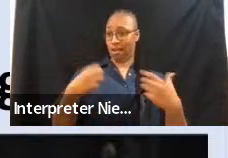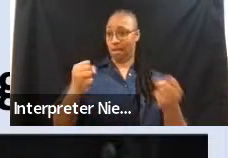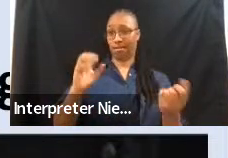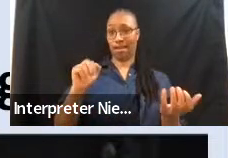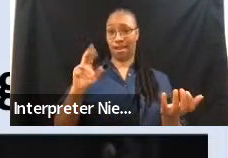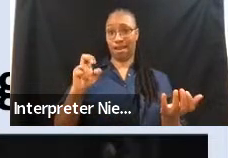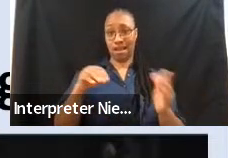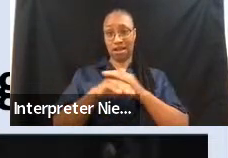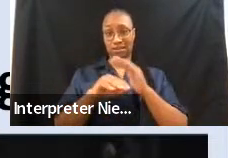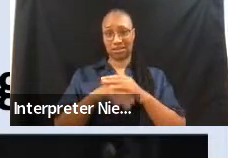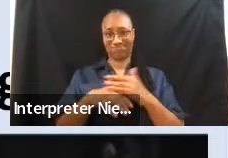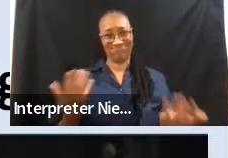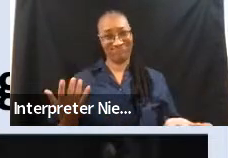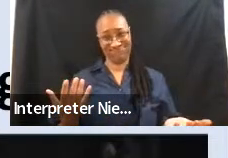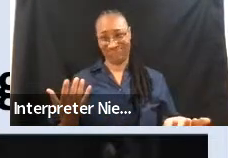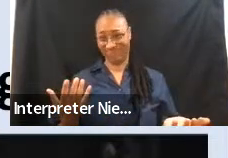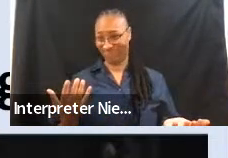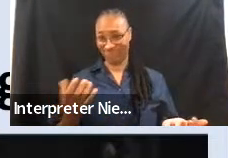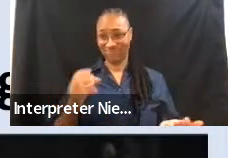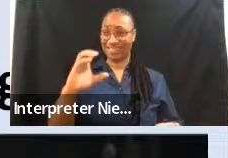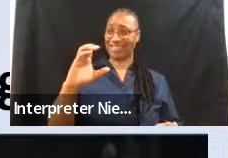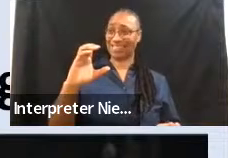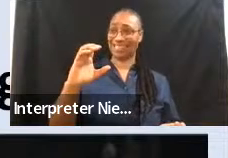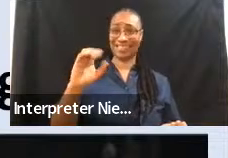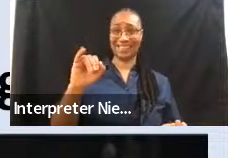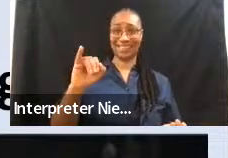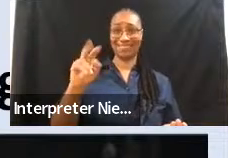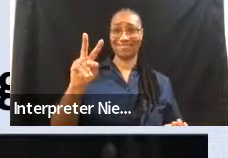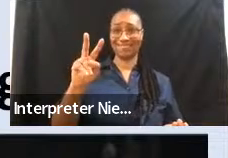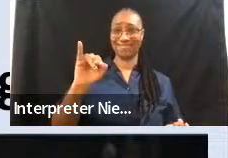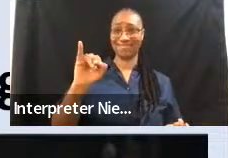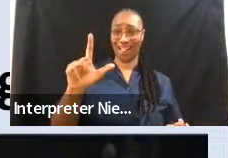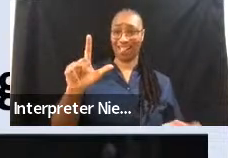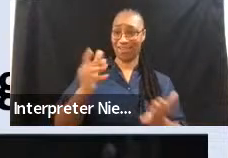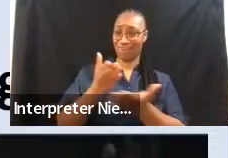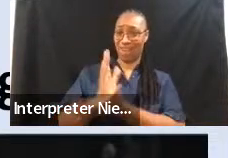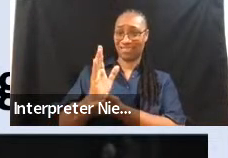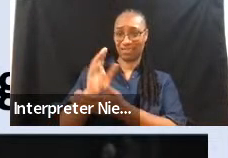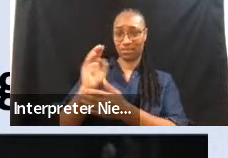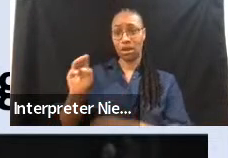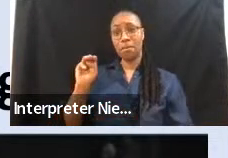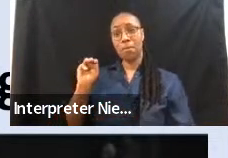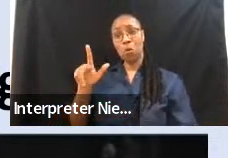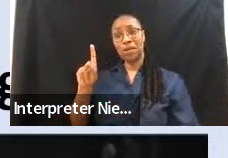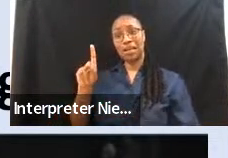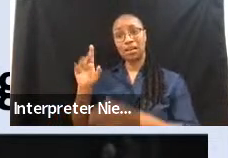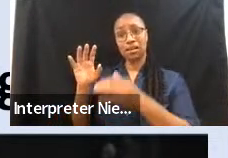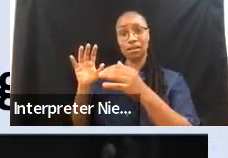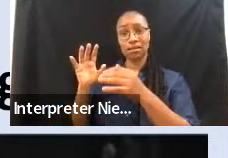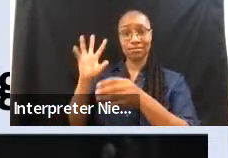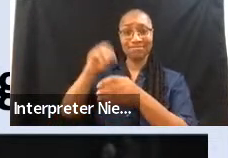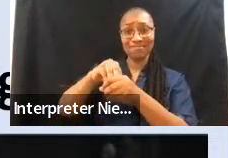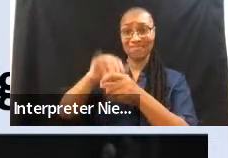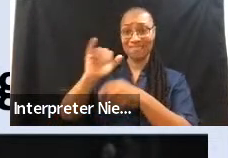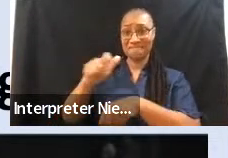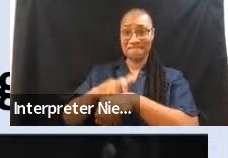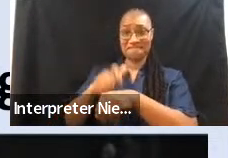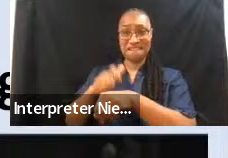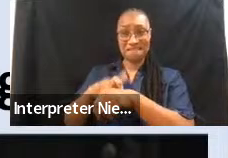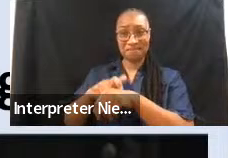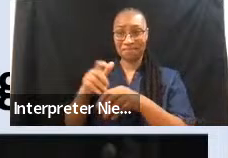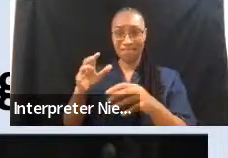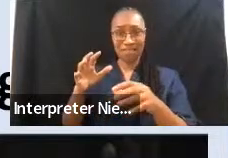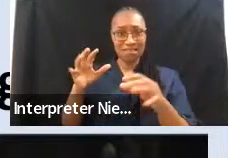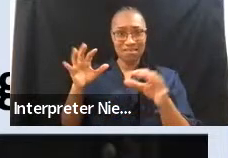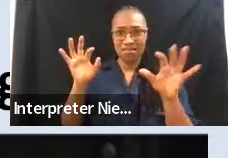said, of all the forms of inequality, injustice in healthcare is the most shocking and